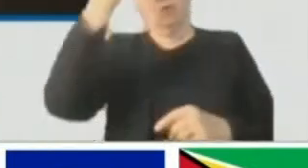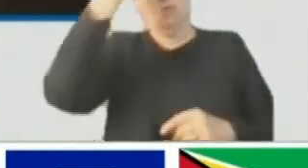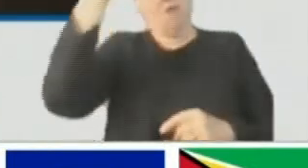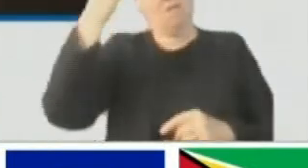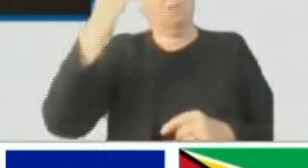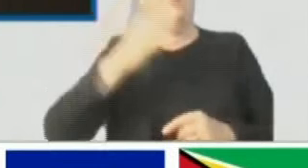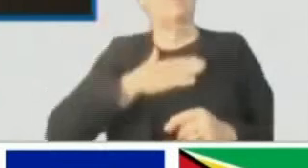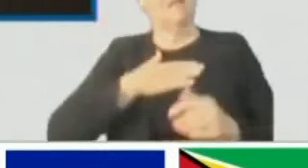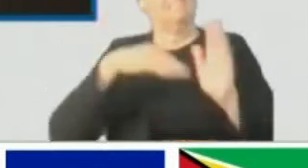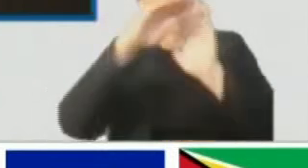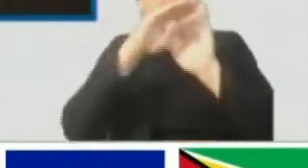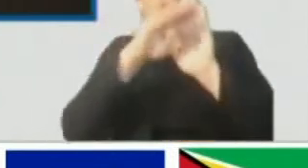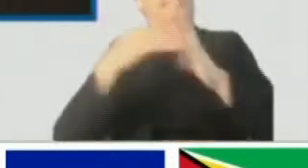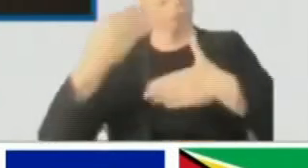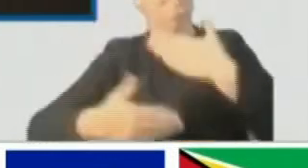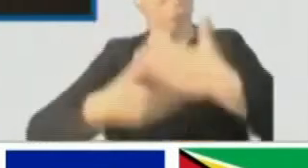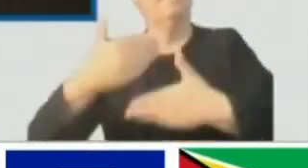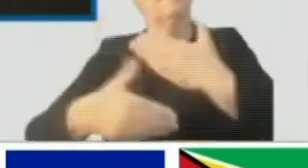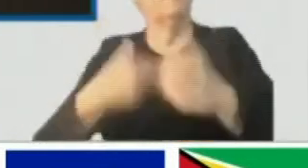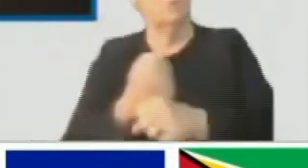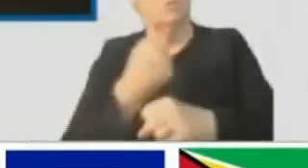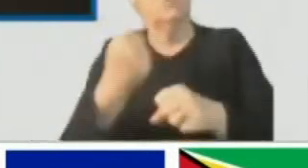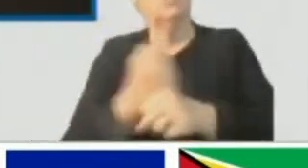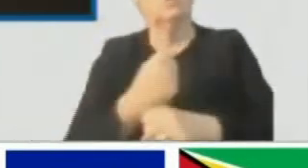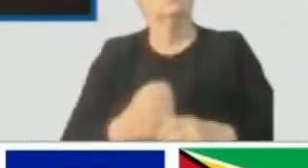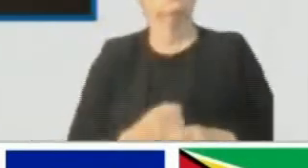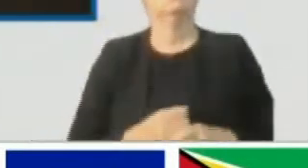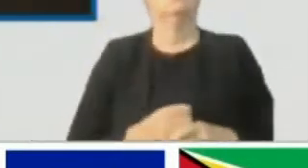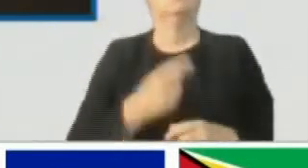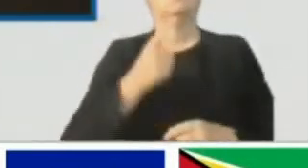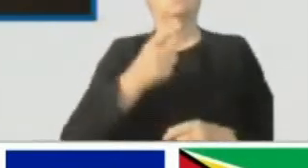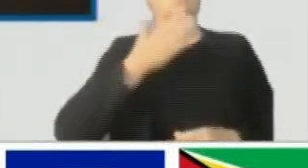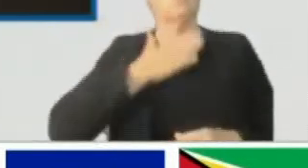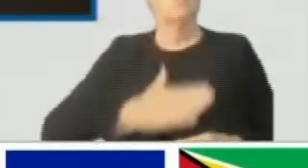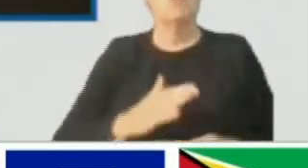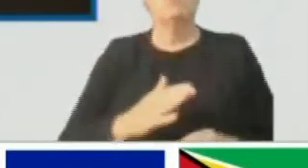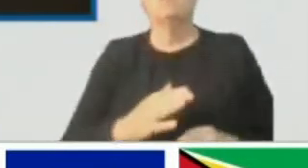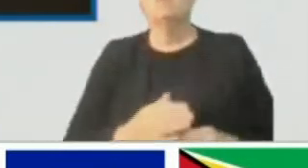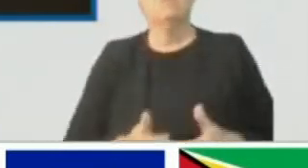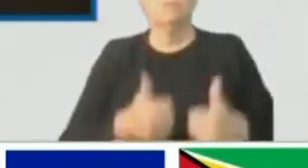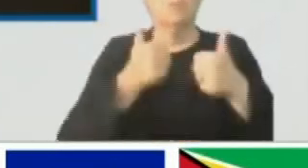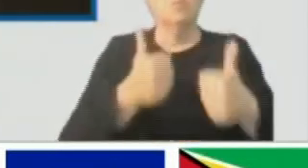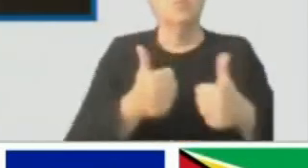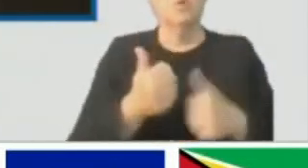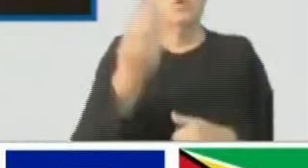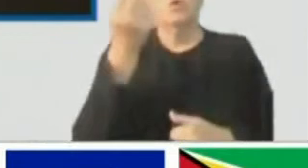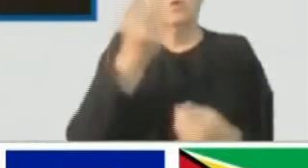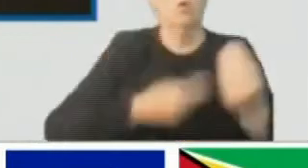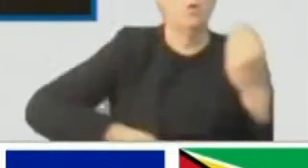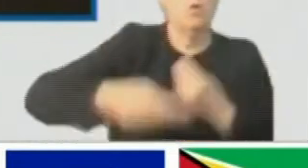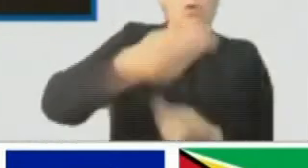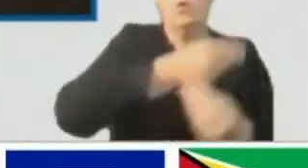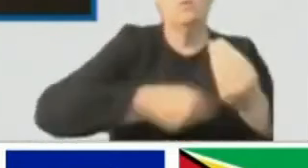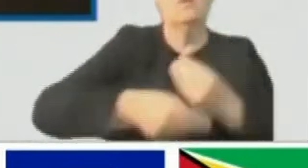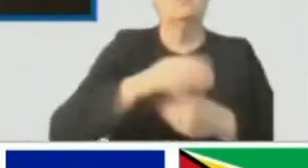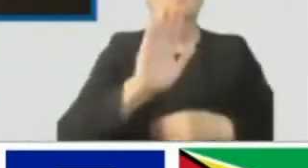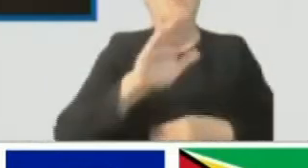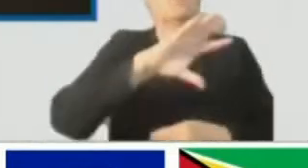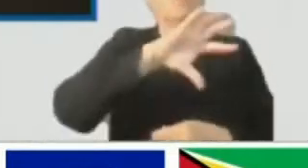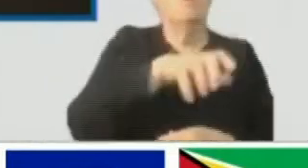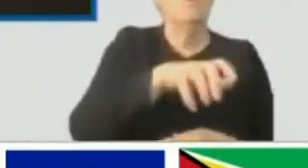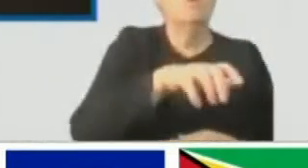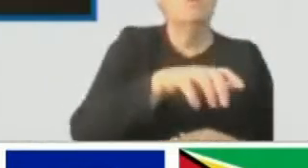resilience in our economies and society, then as a nation, as a region,